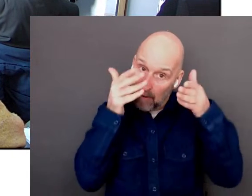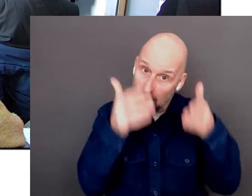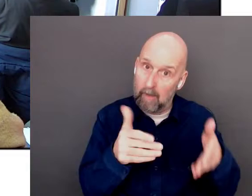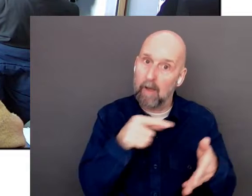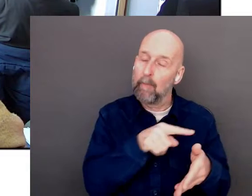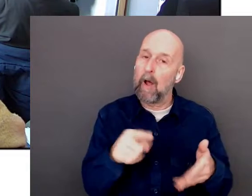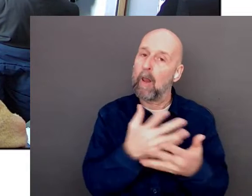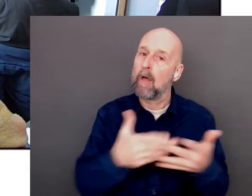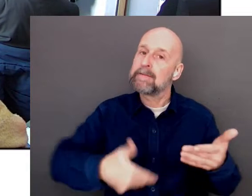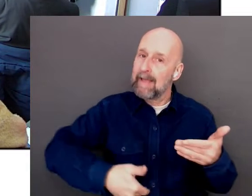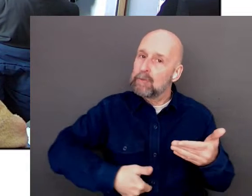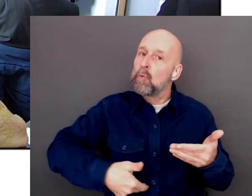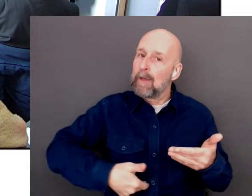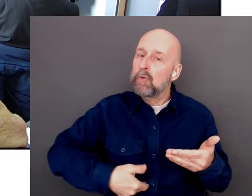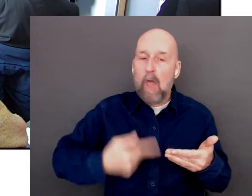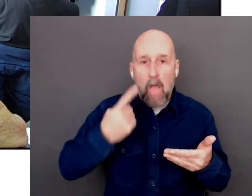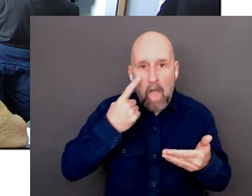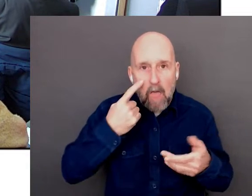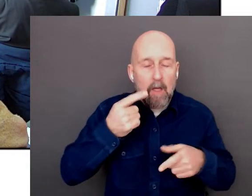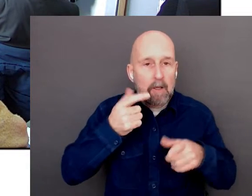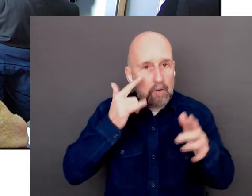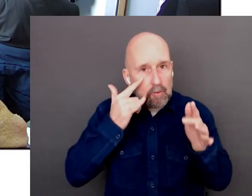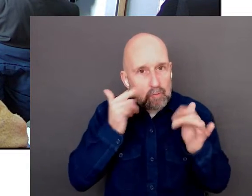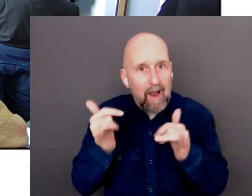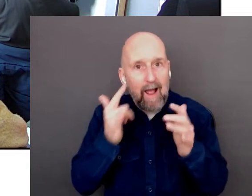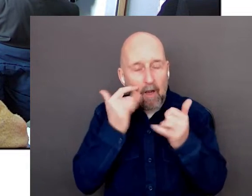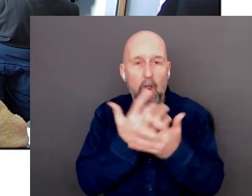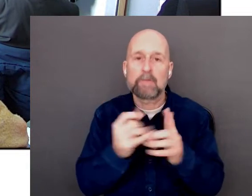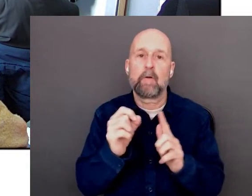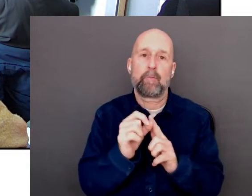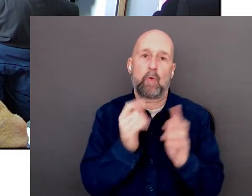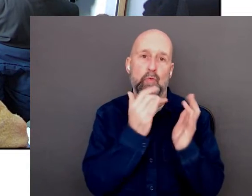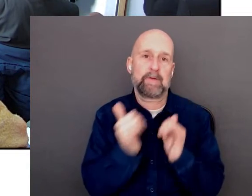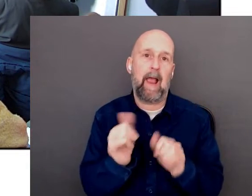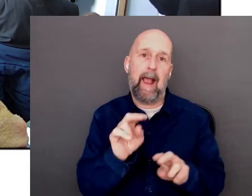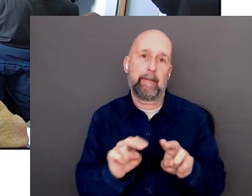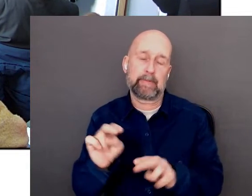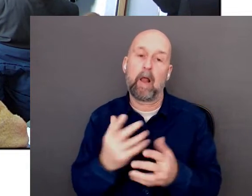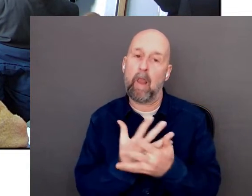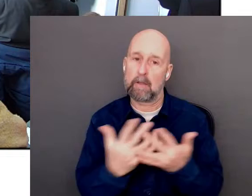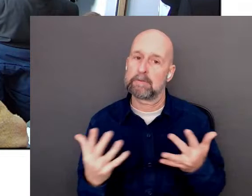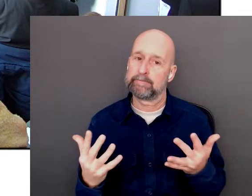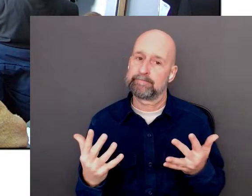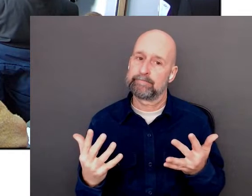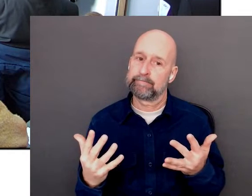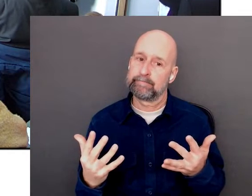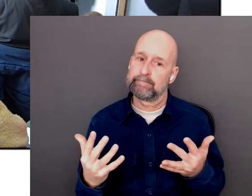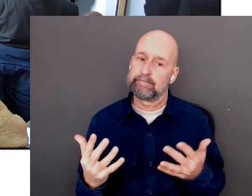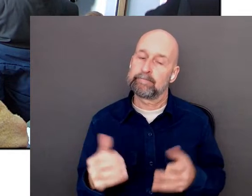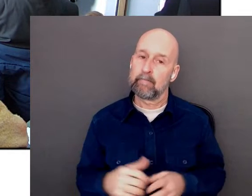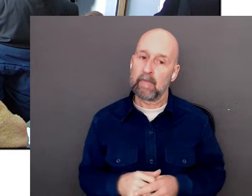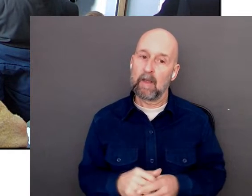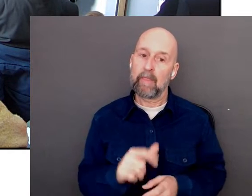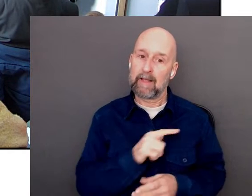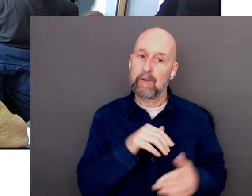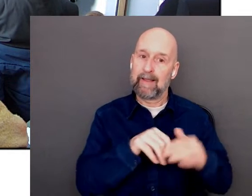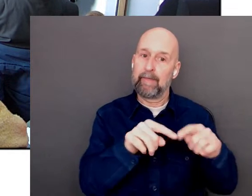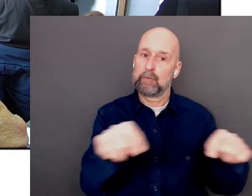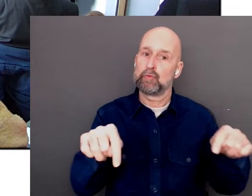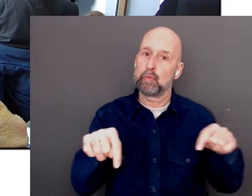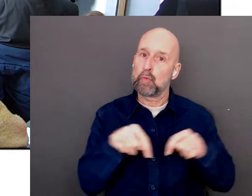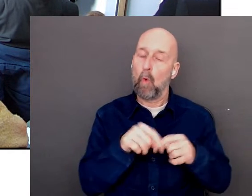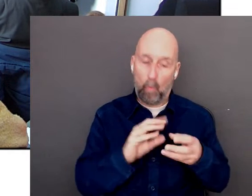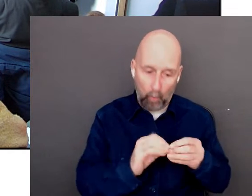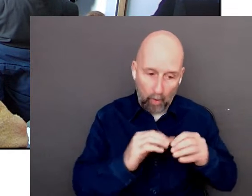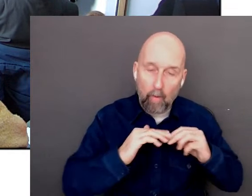and trial, a lot of prototypes. So that's why we have things at the studio on the ground, on the floor, so that